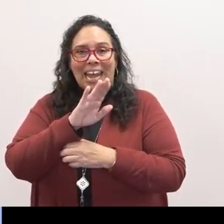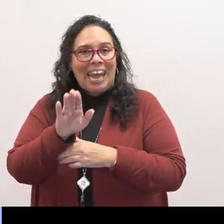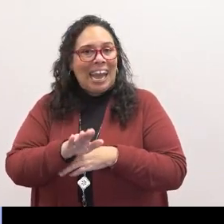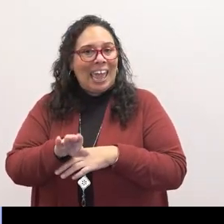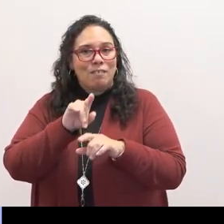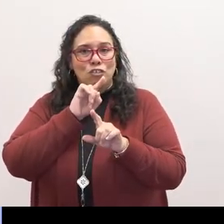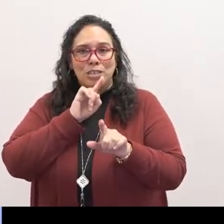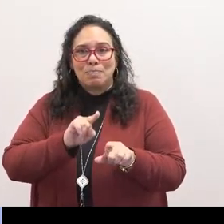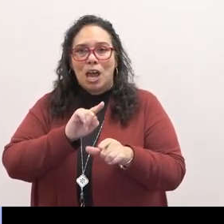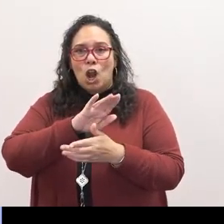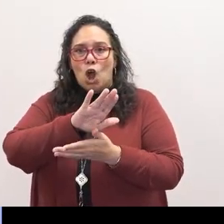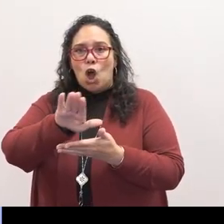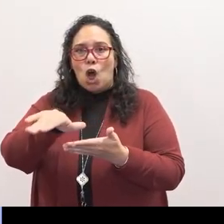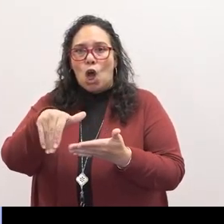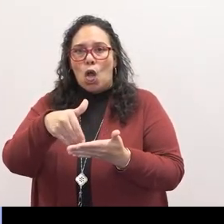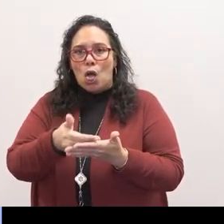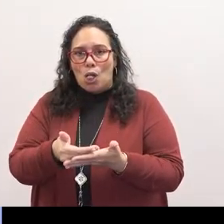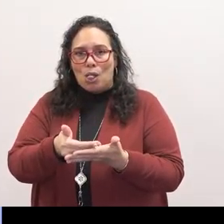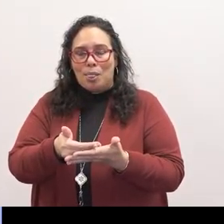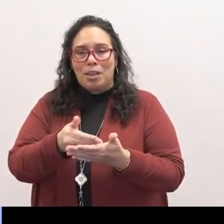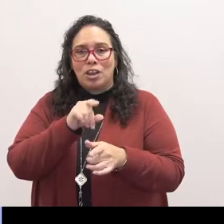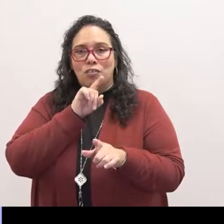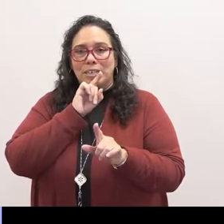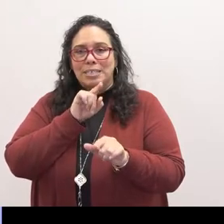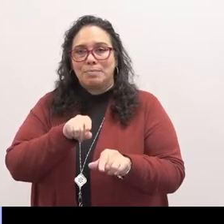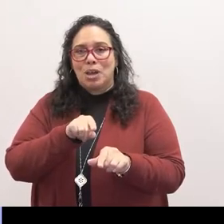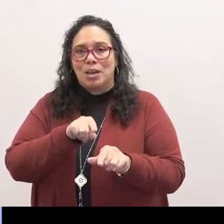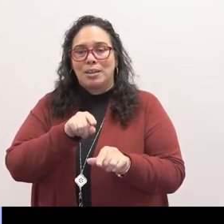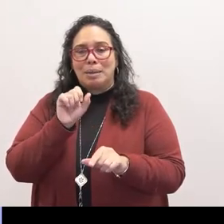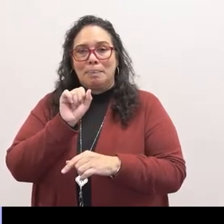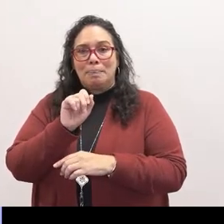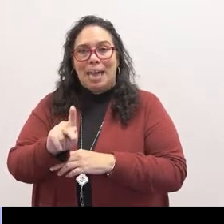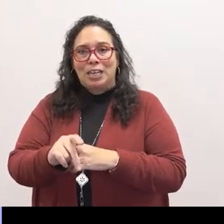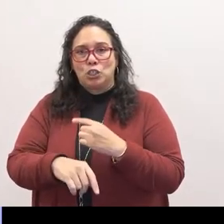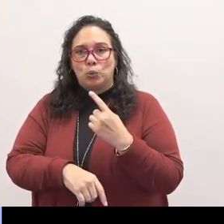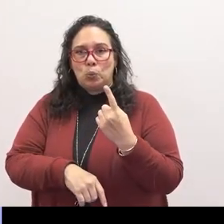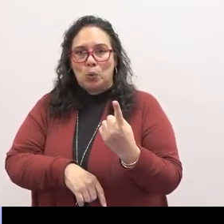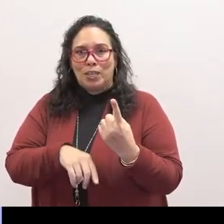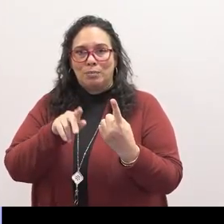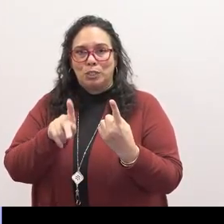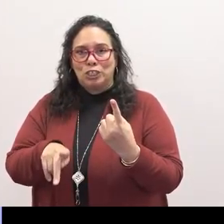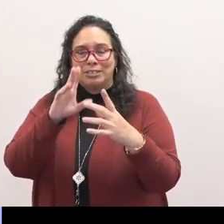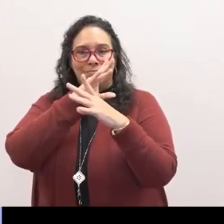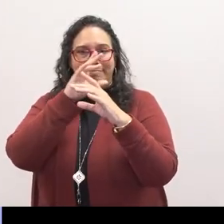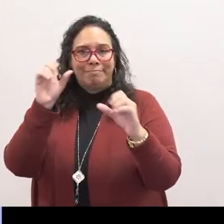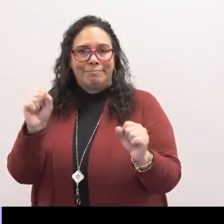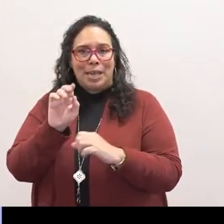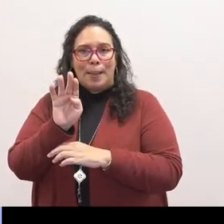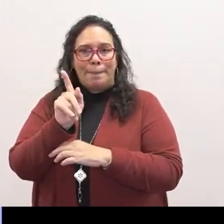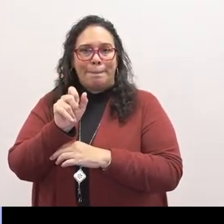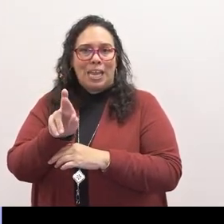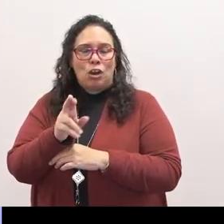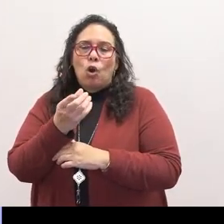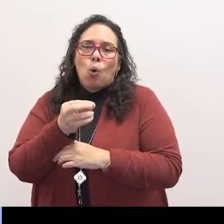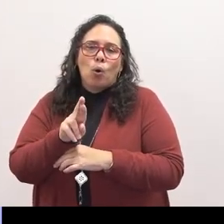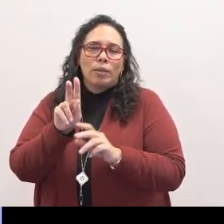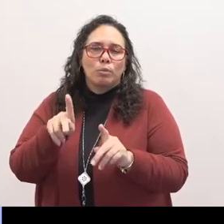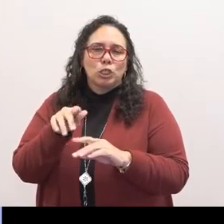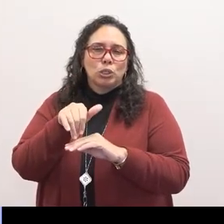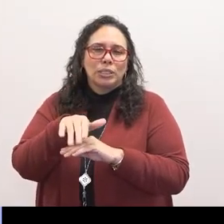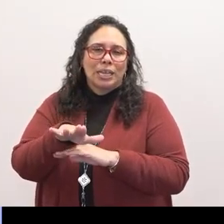respond all. Always reply back, usually to Superintendent Baker or whoever it is who sent it, but don't hit reply all because